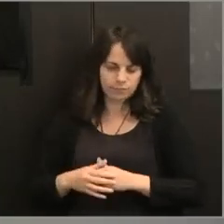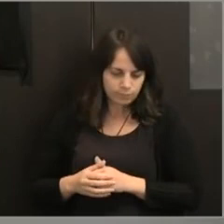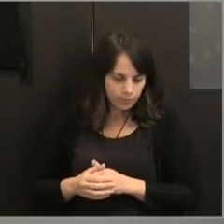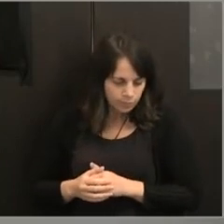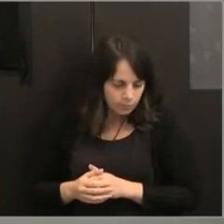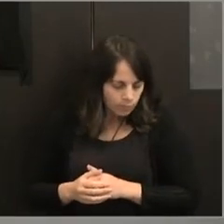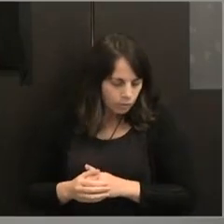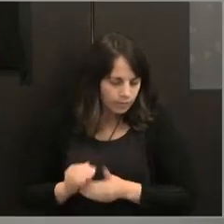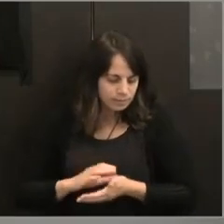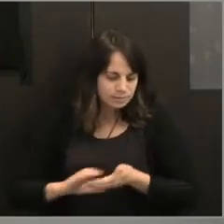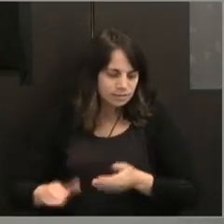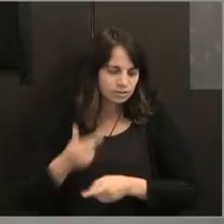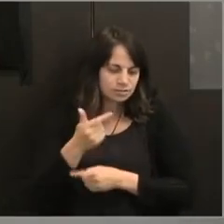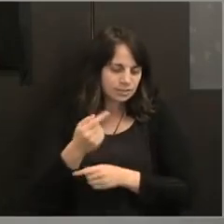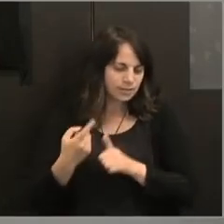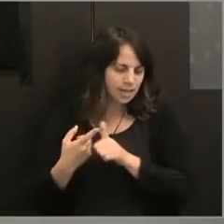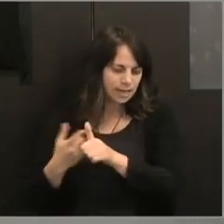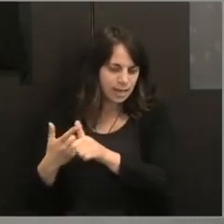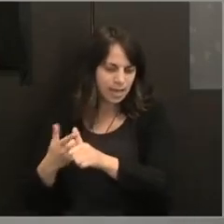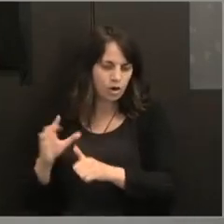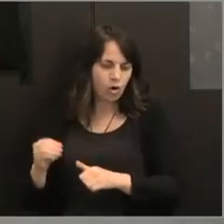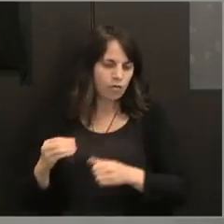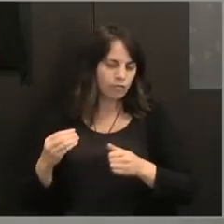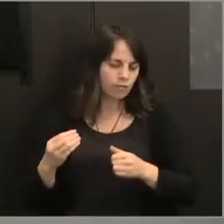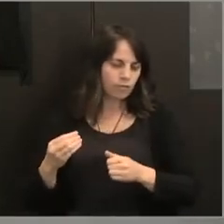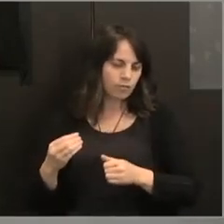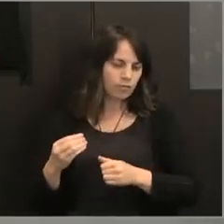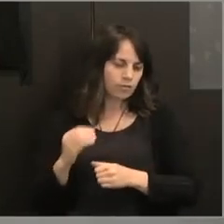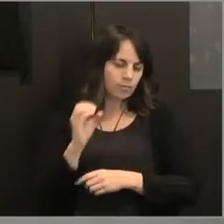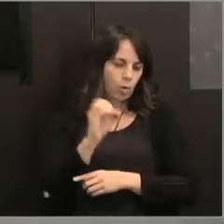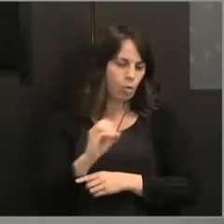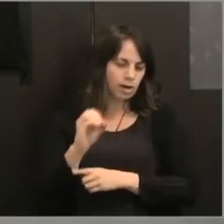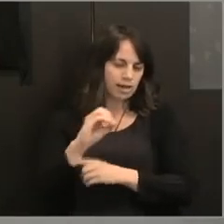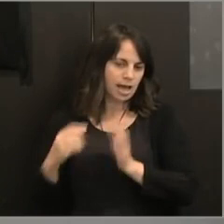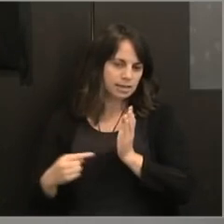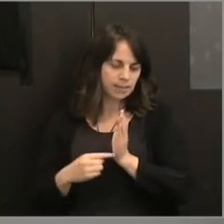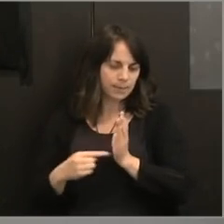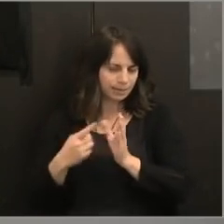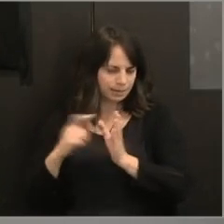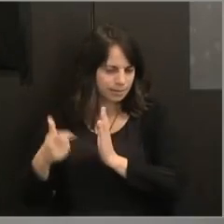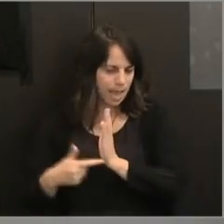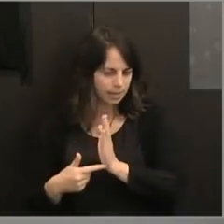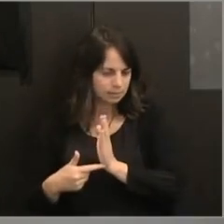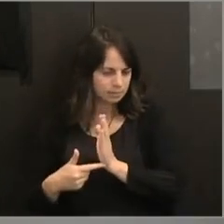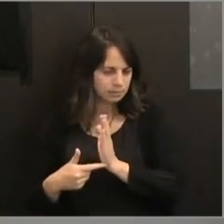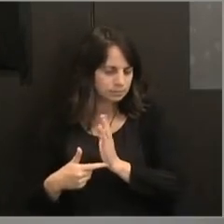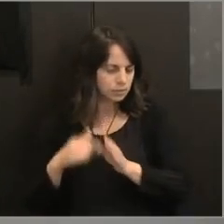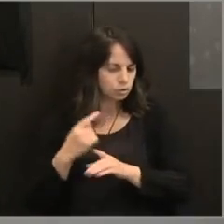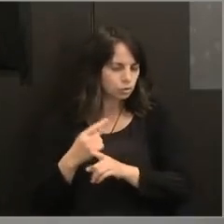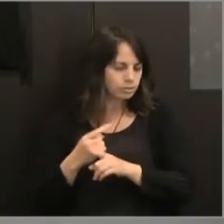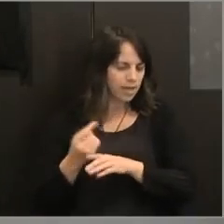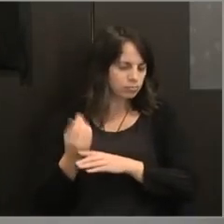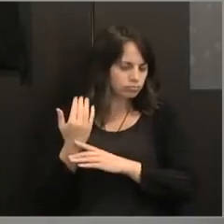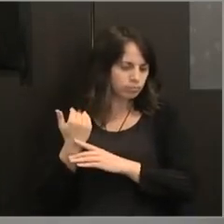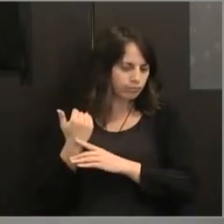Section 7AA of Oranga Tamariki Act, which is a new provision. You've touched on it earlier in your evidence, but whether you wanted to